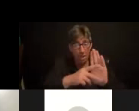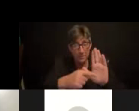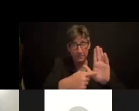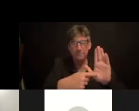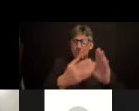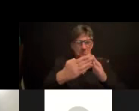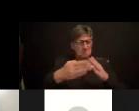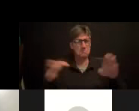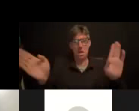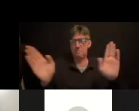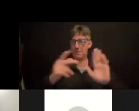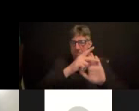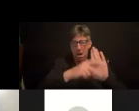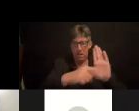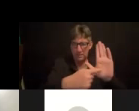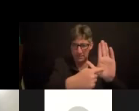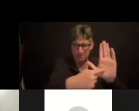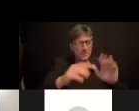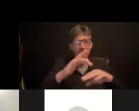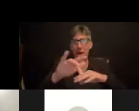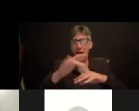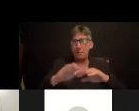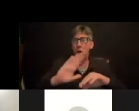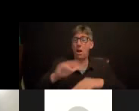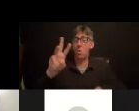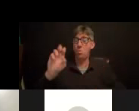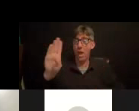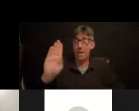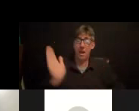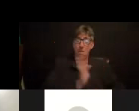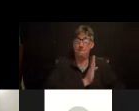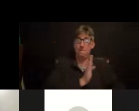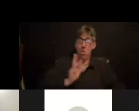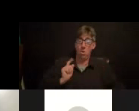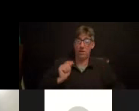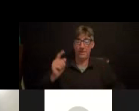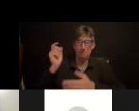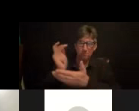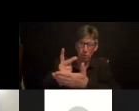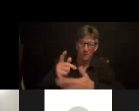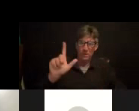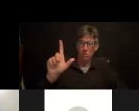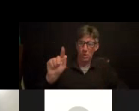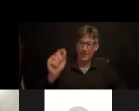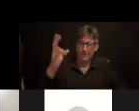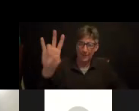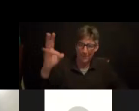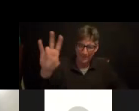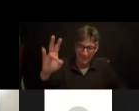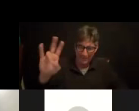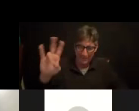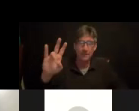policy available on our website. That was approved by our board in 2017. That defines service levels based on